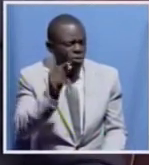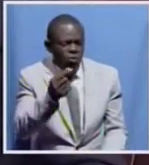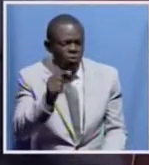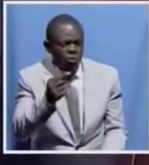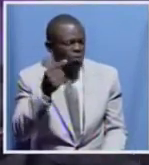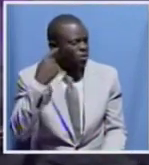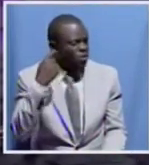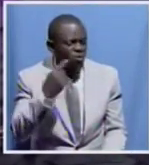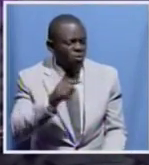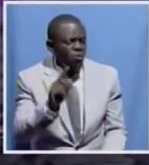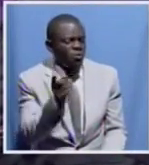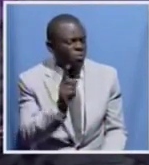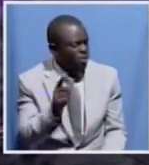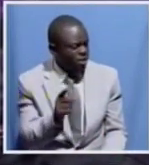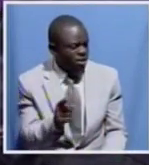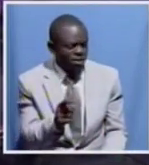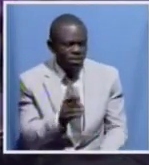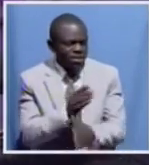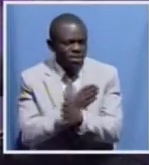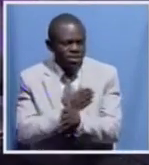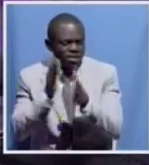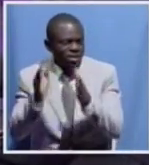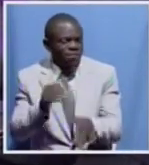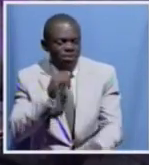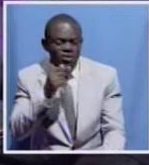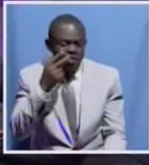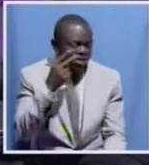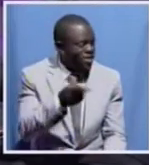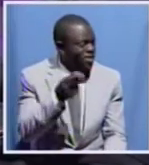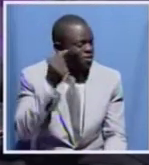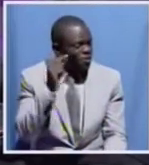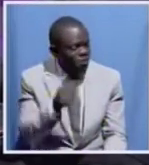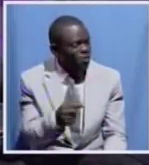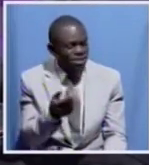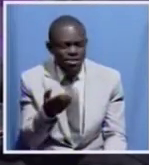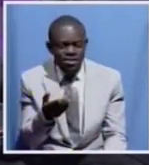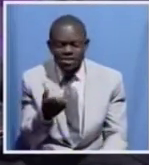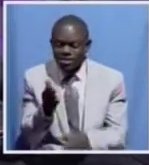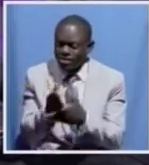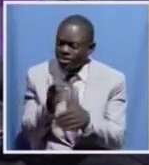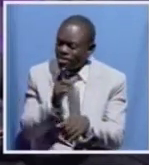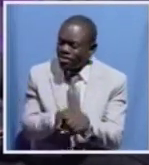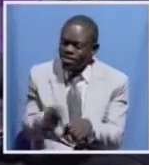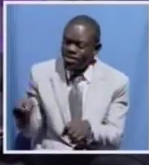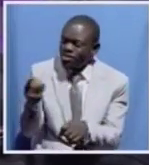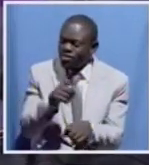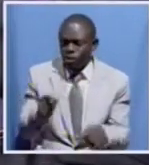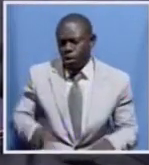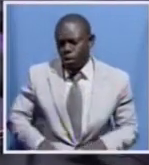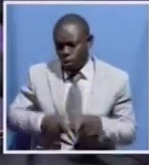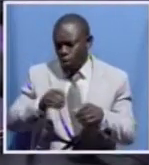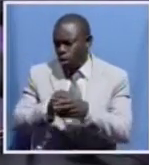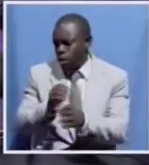Sometimes you don't something to do with appreciate cultural attitude. Sometimes you don't appreciate what you have got because you live around it.